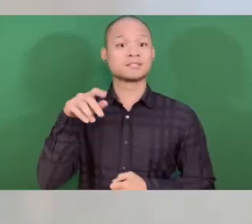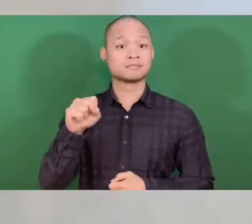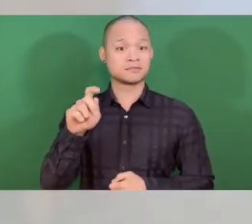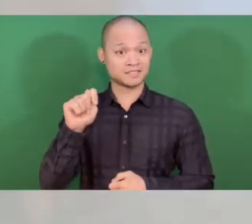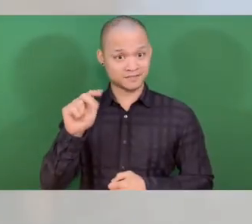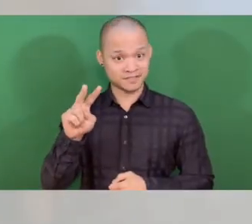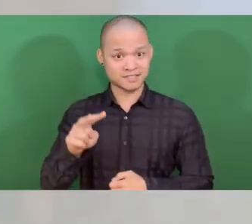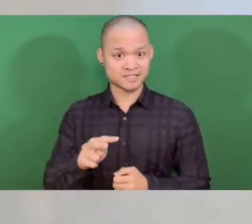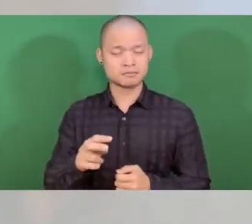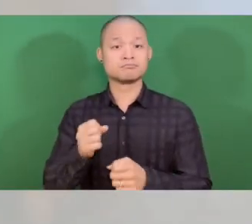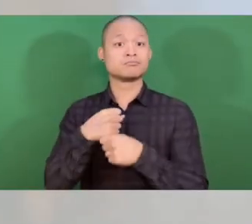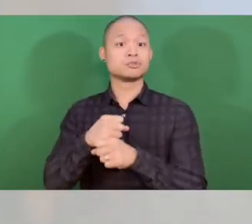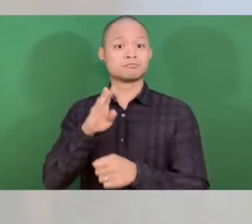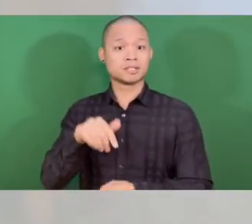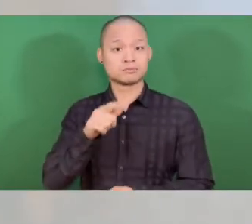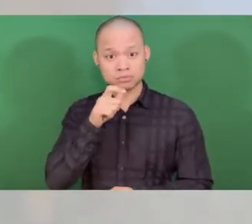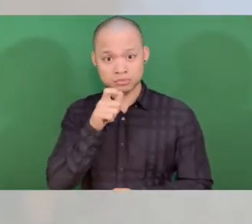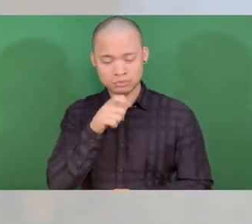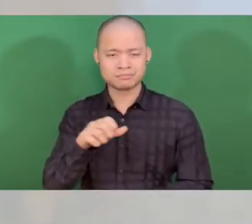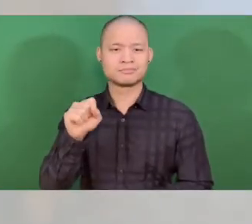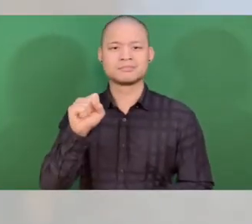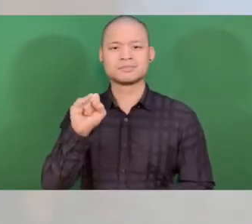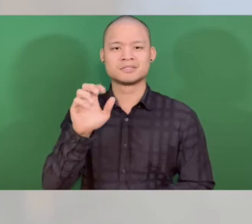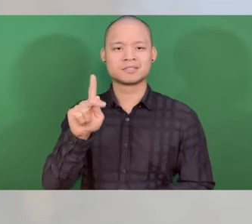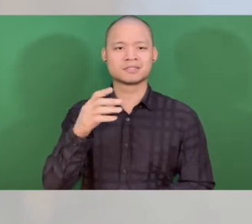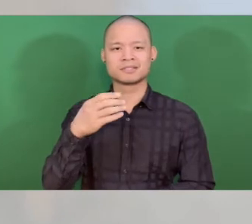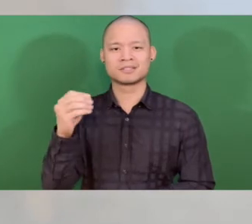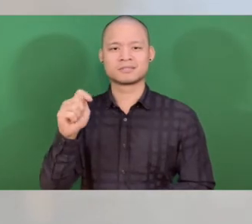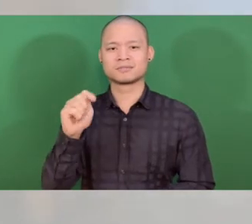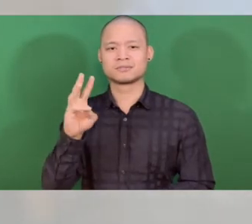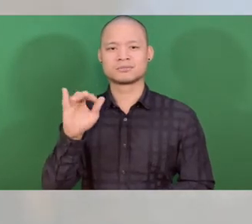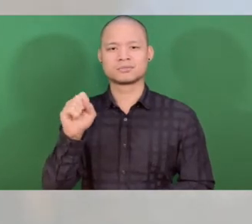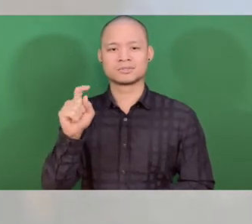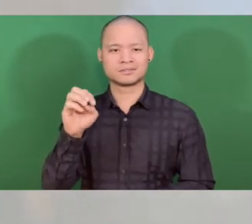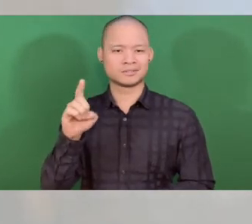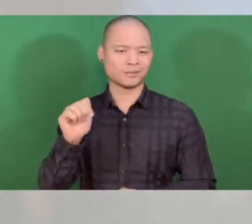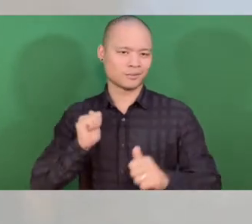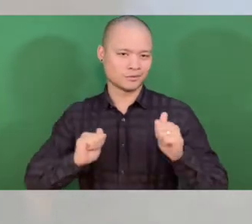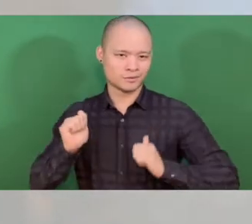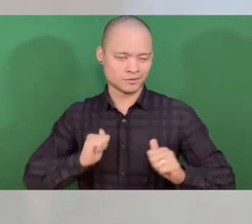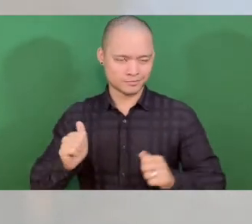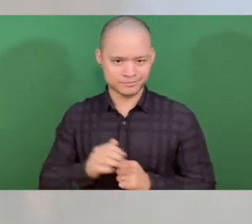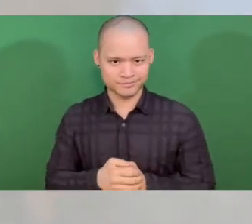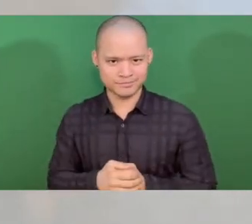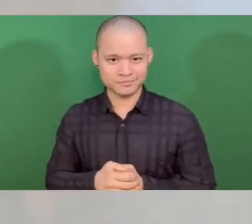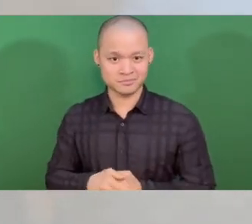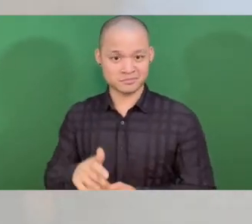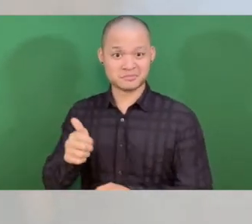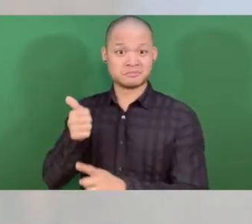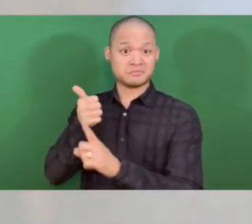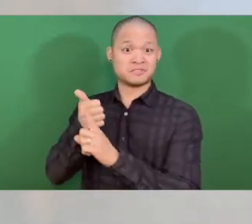Crip Tips TV is produced by Sick and Twisted Theatre. Sick and Twisted is a disability theatre company, which means we